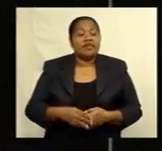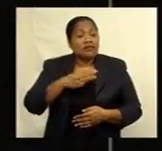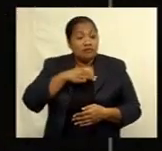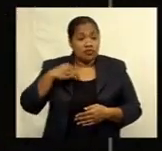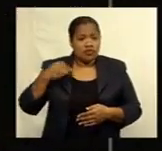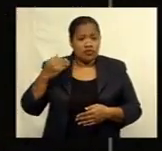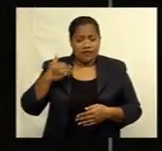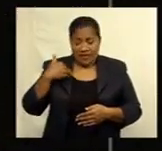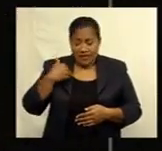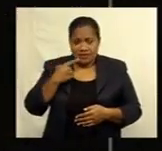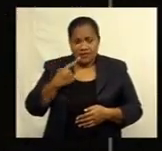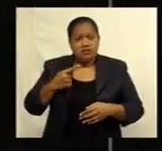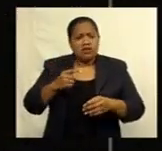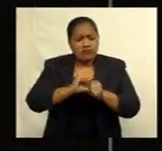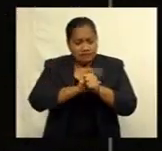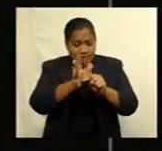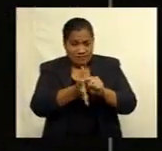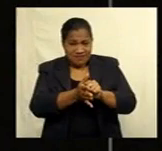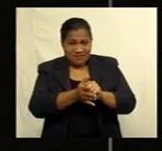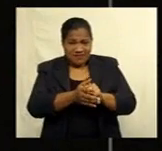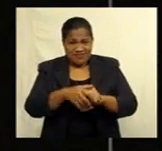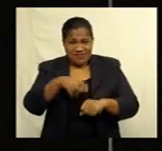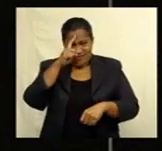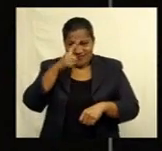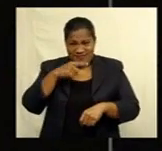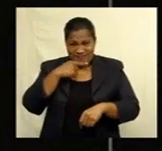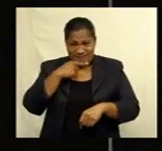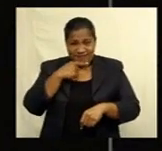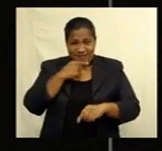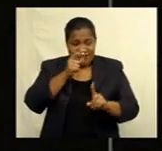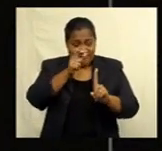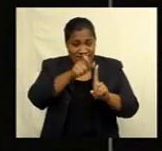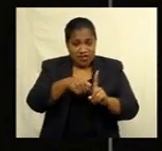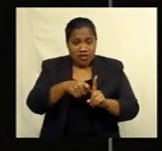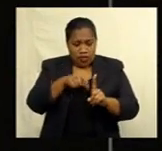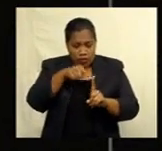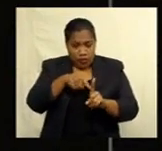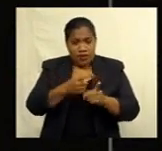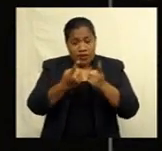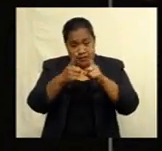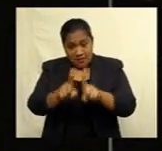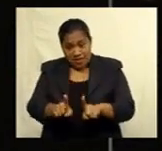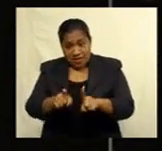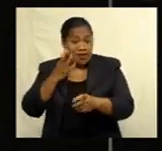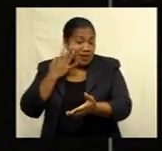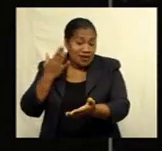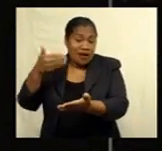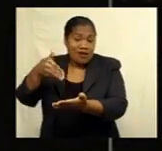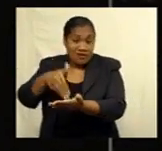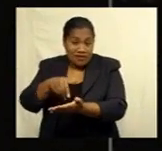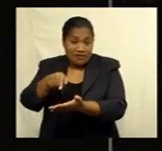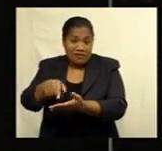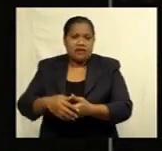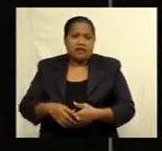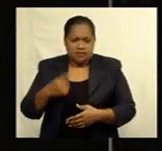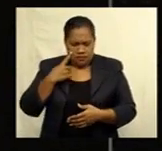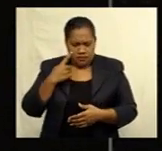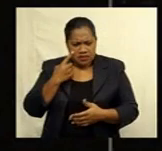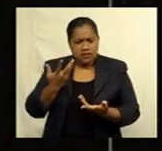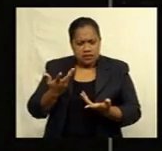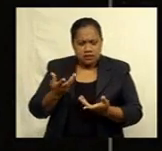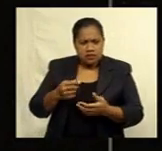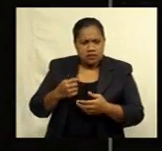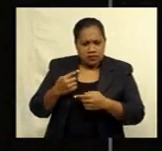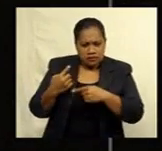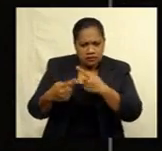says COVID-19 patients being declared dead on arrival at hospitals is a troubling trend they've noticed. Permanent Secretary